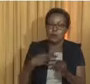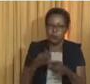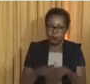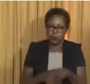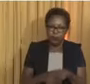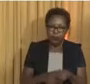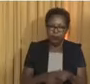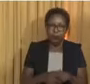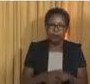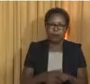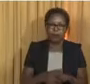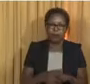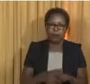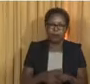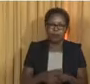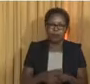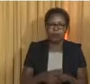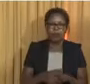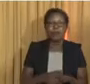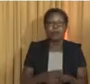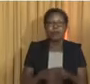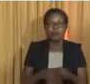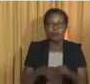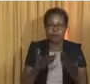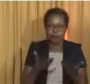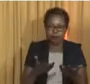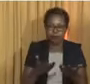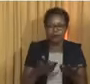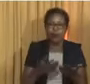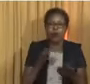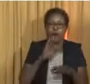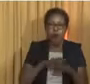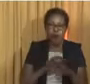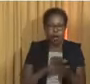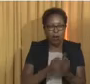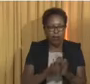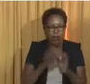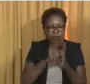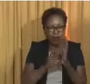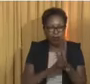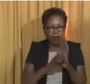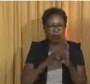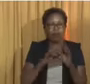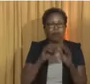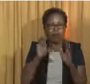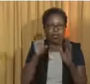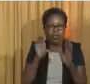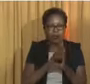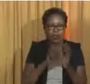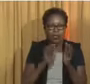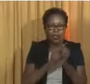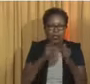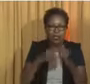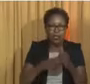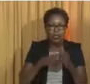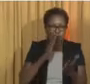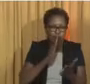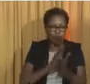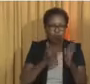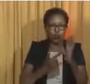A reading of the three pathways for amending the Constitution in Chapter 16 clearly shows that Kenyans